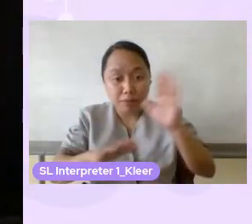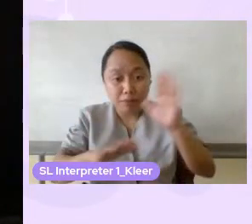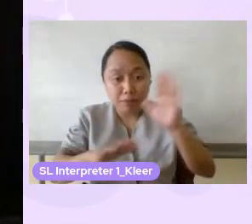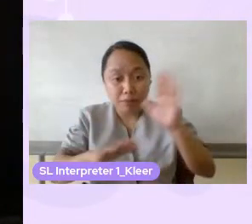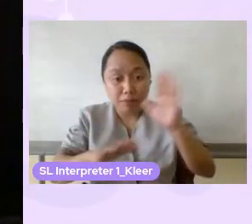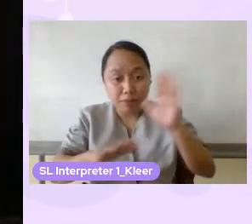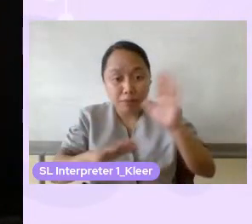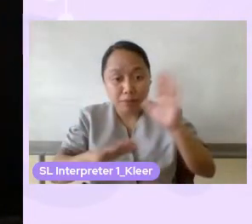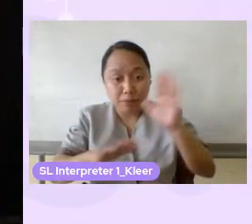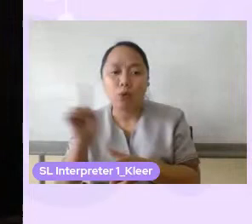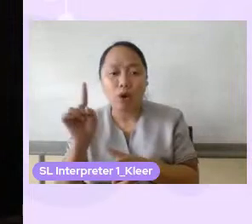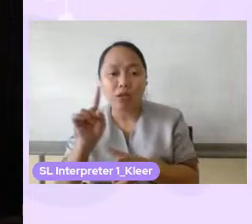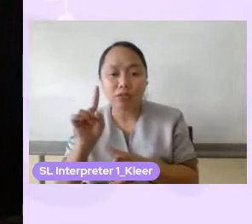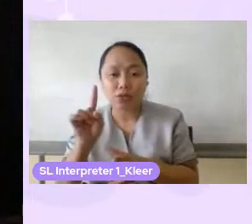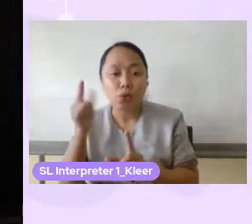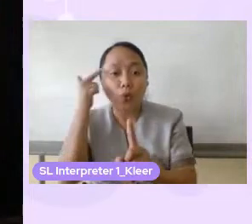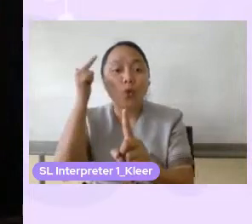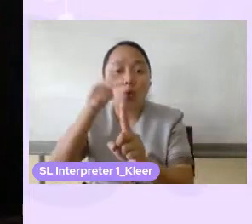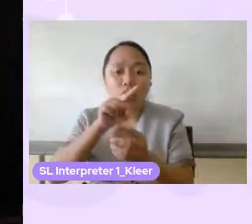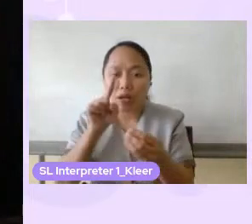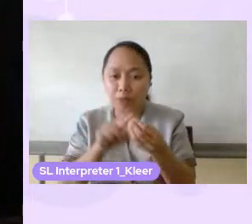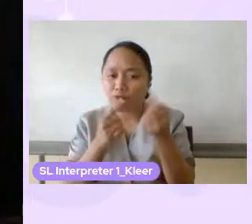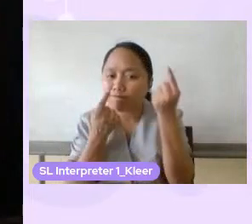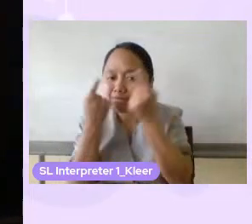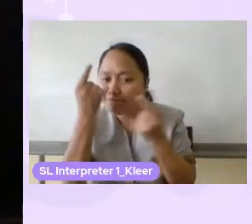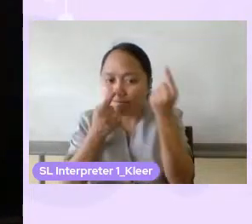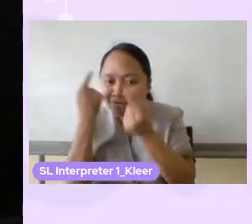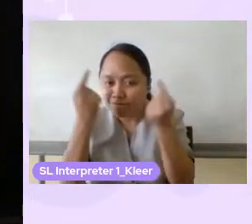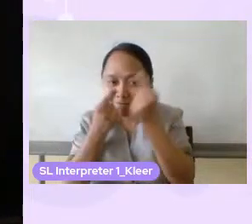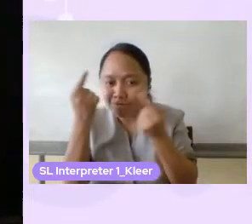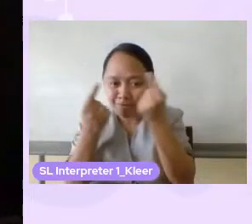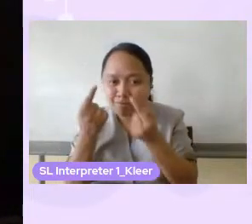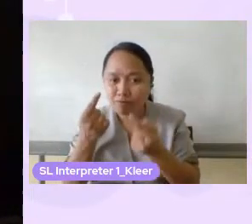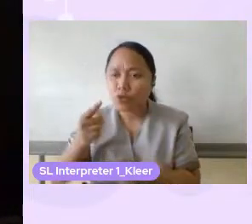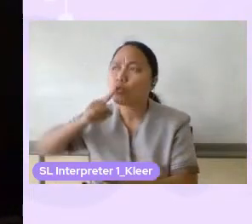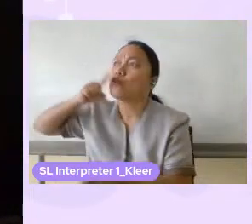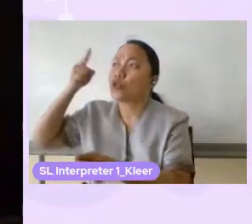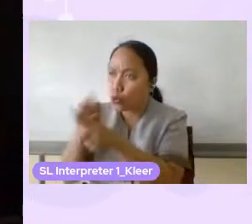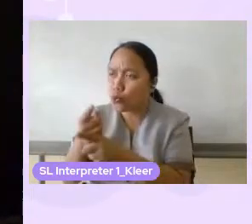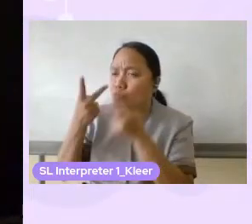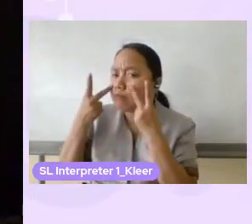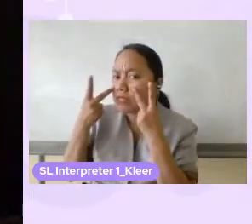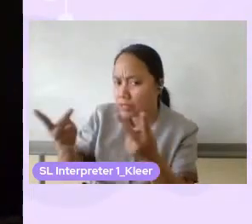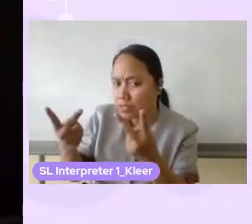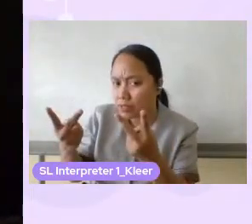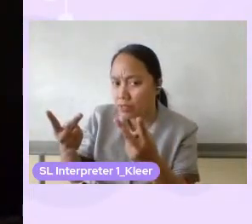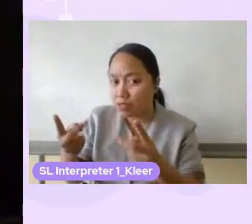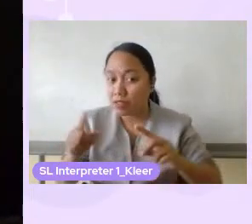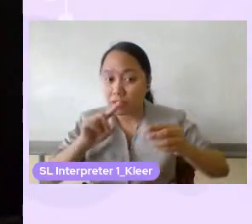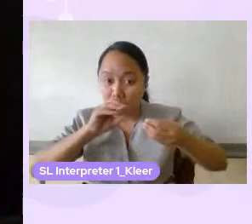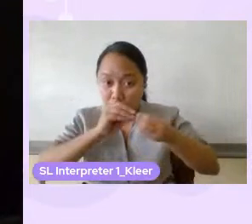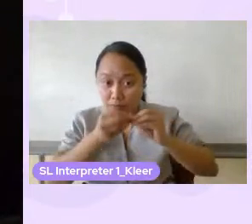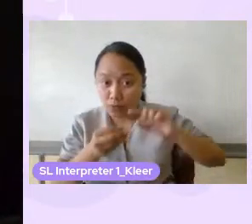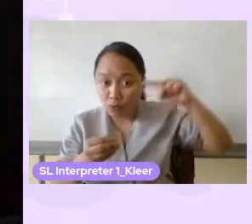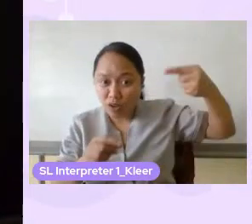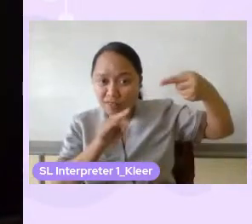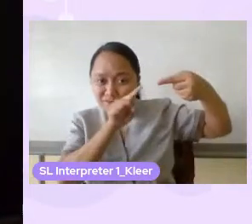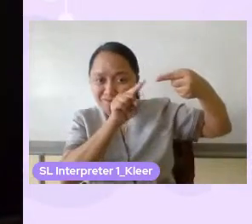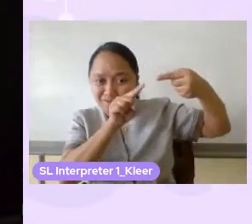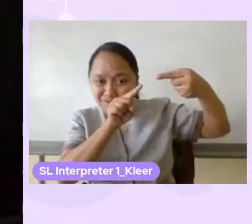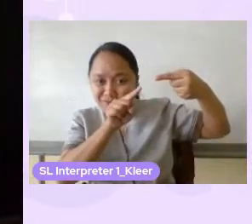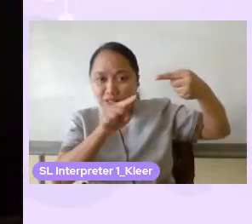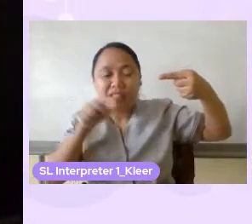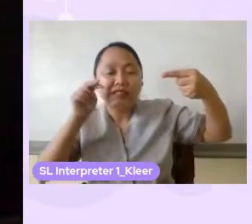key considerations based on reality. Number one, we have a shortage of digitally skilled workforce